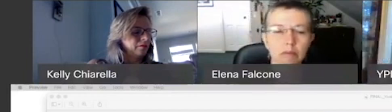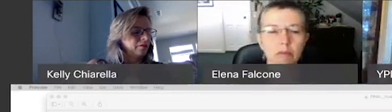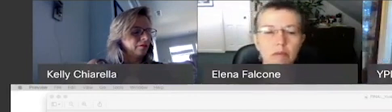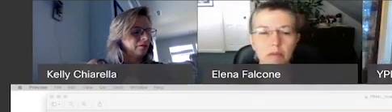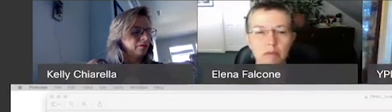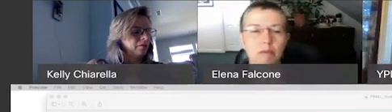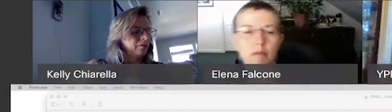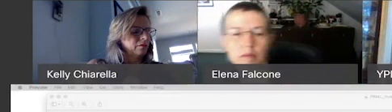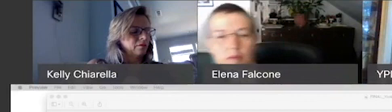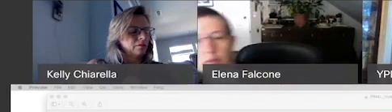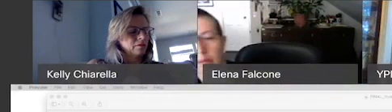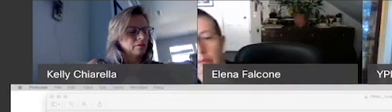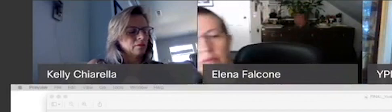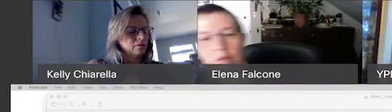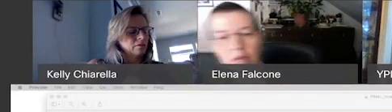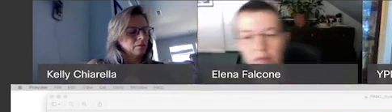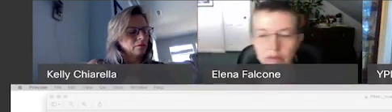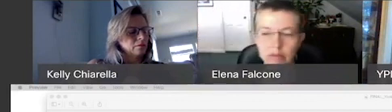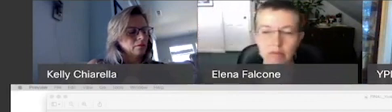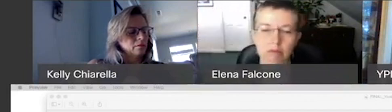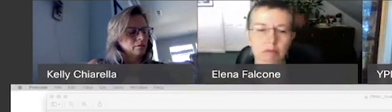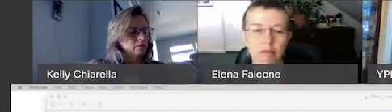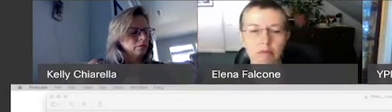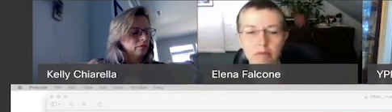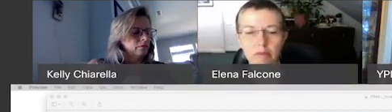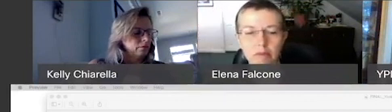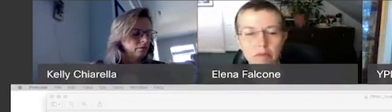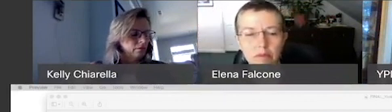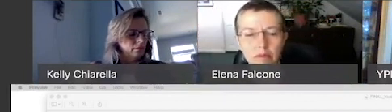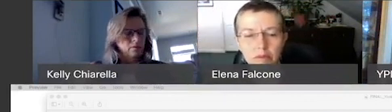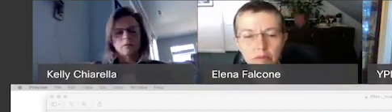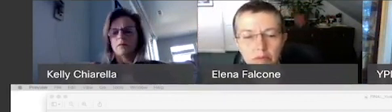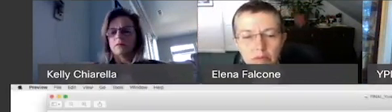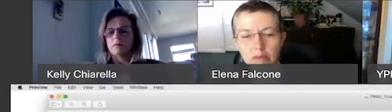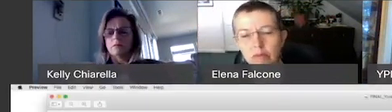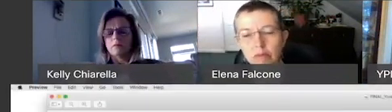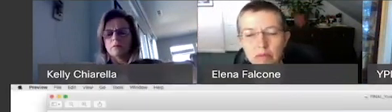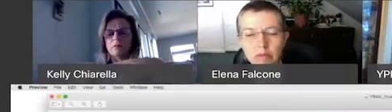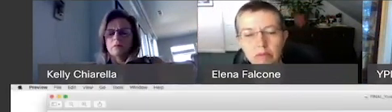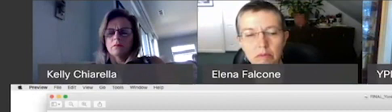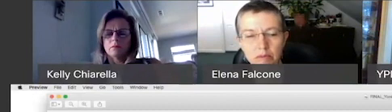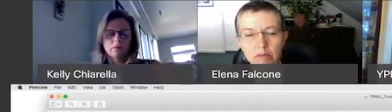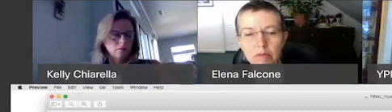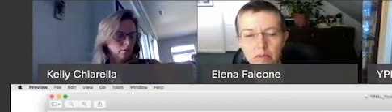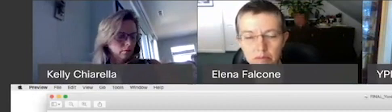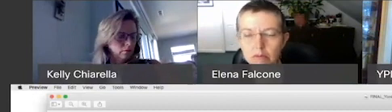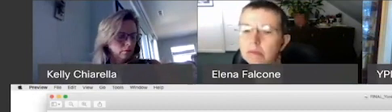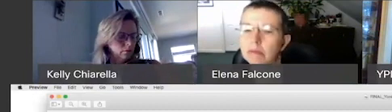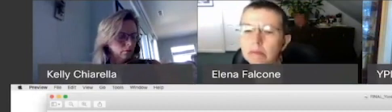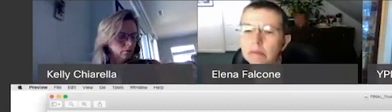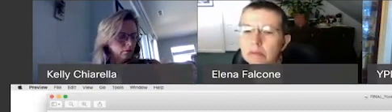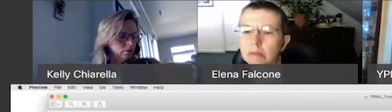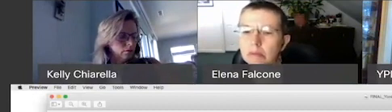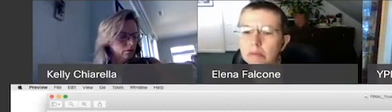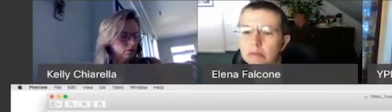that method, don't fall for it. It's a scam. We're seeing text messages related to contact tracing. Contact